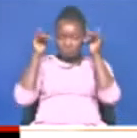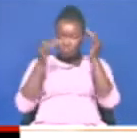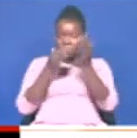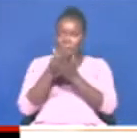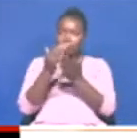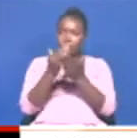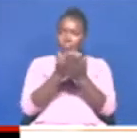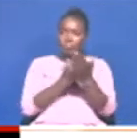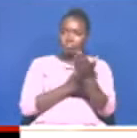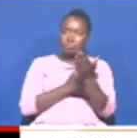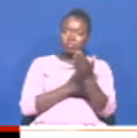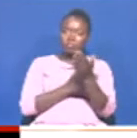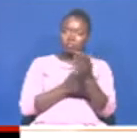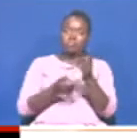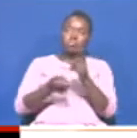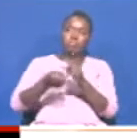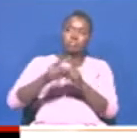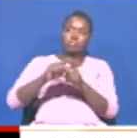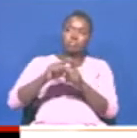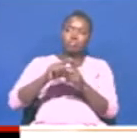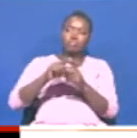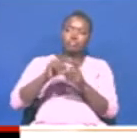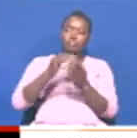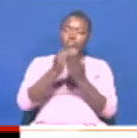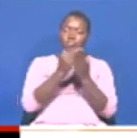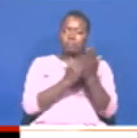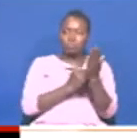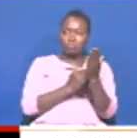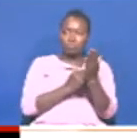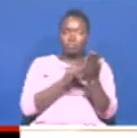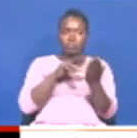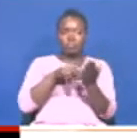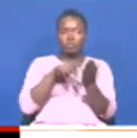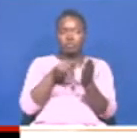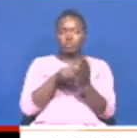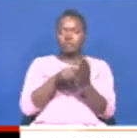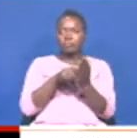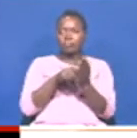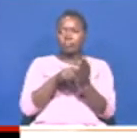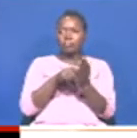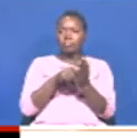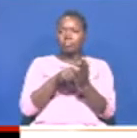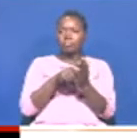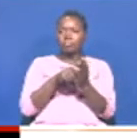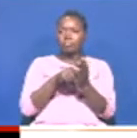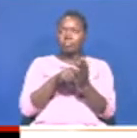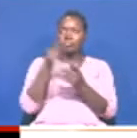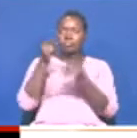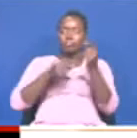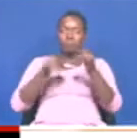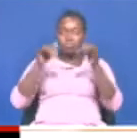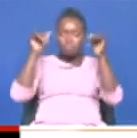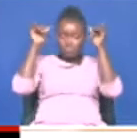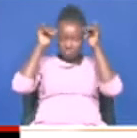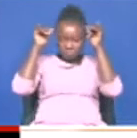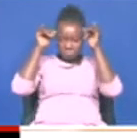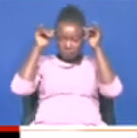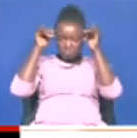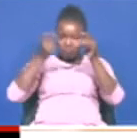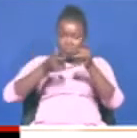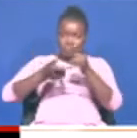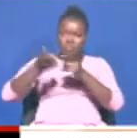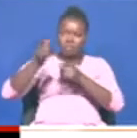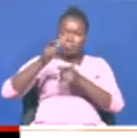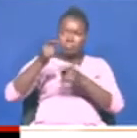improvement and multiplication program. The project seeks to improve dairy cattle breeding in a bid to increase milk production